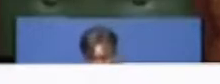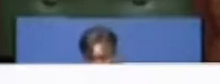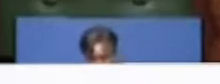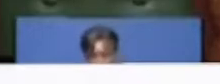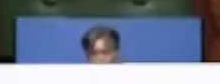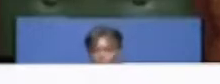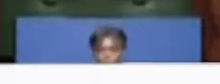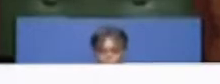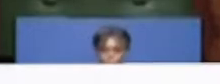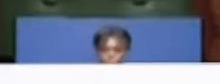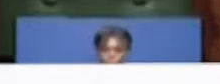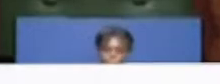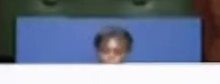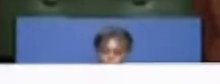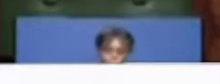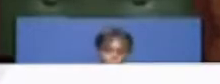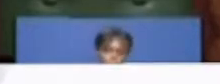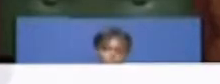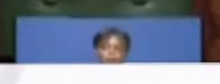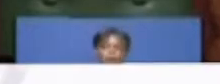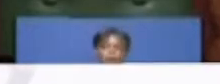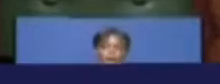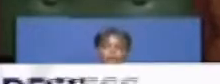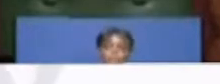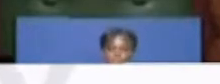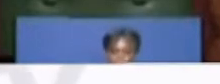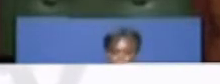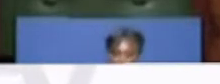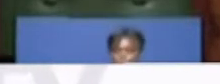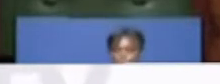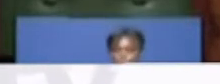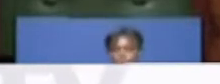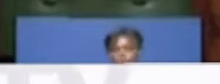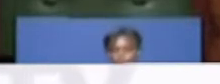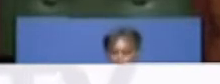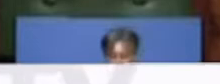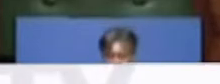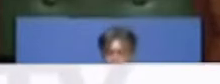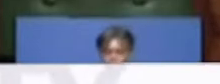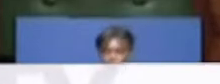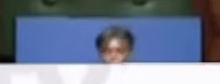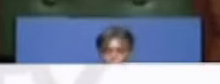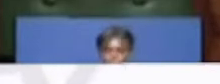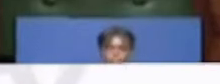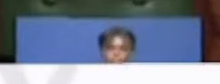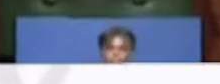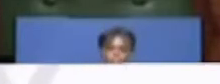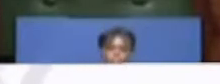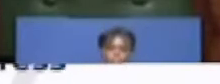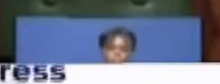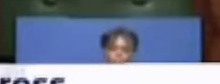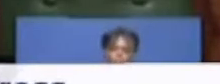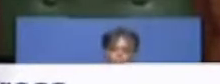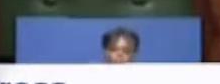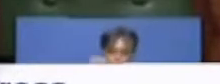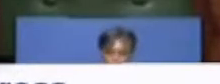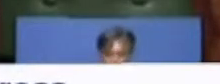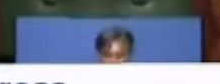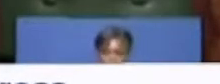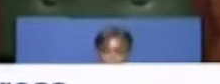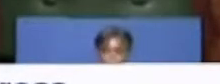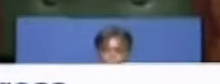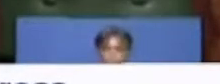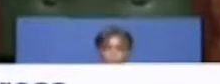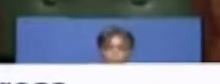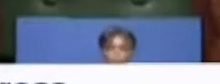the Proceeds of Crime and Anti-Money Laundering Amendment will enhance the integrity of our financial system by closing the